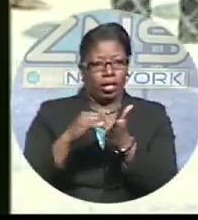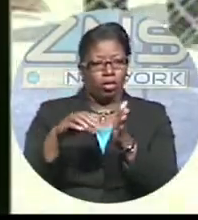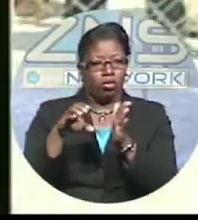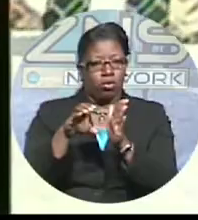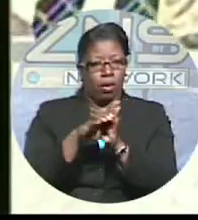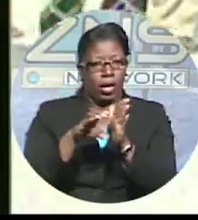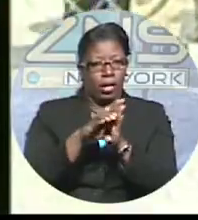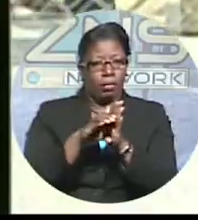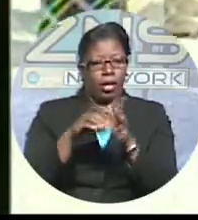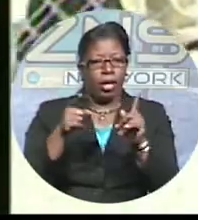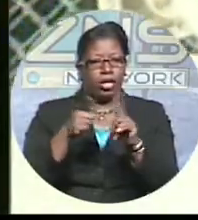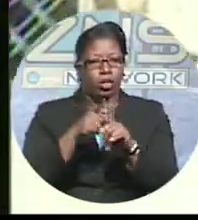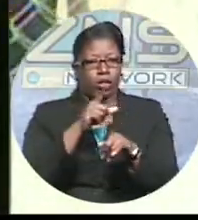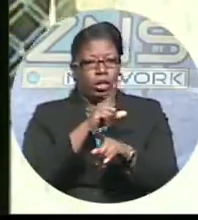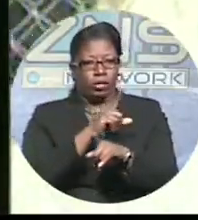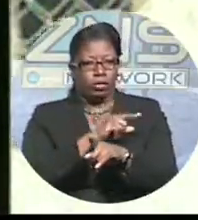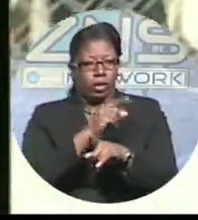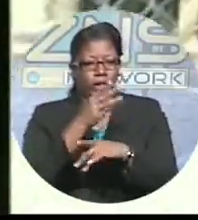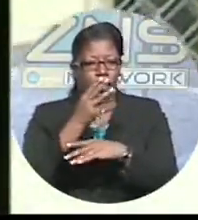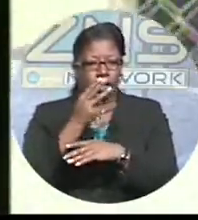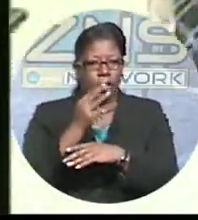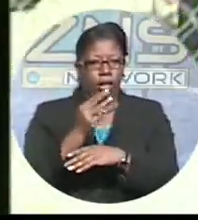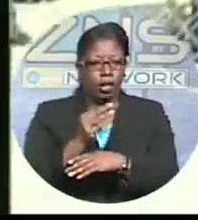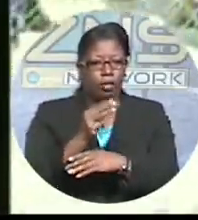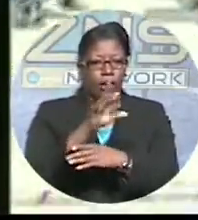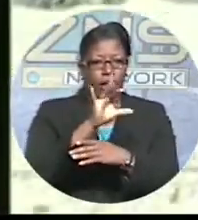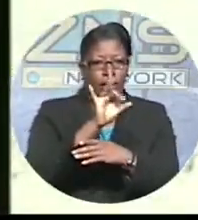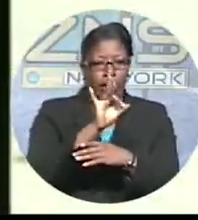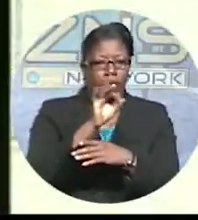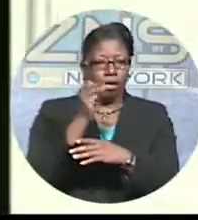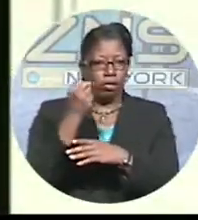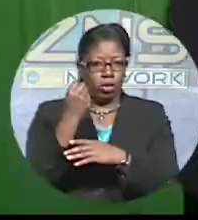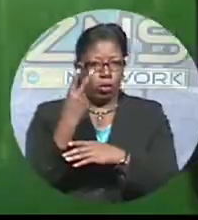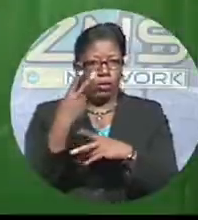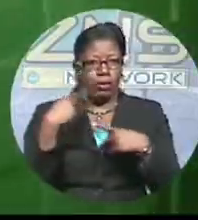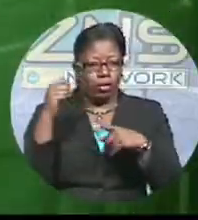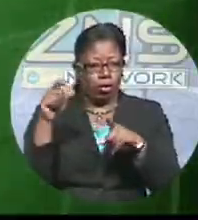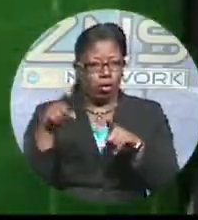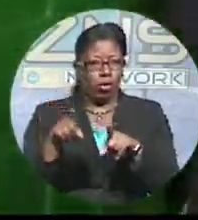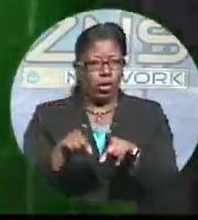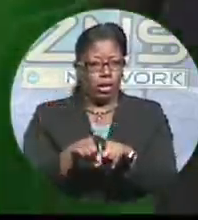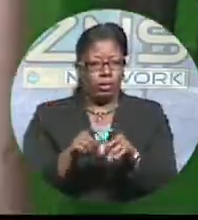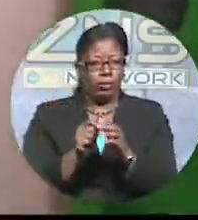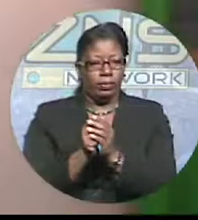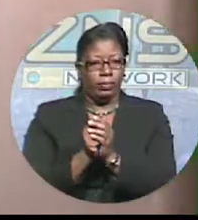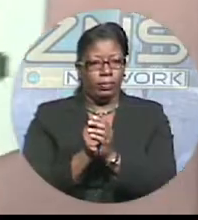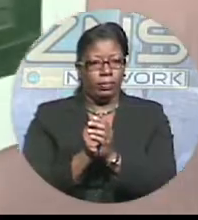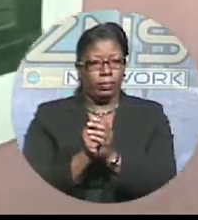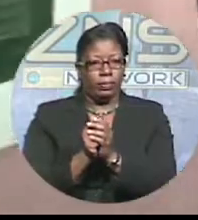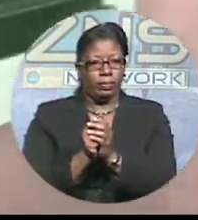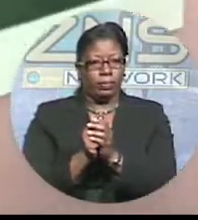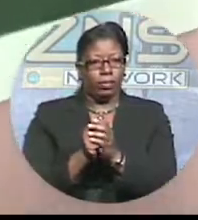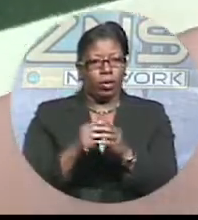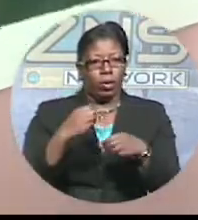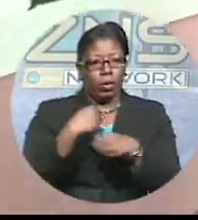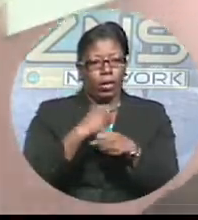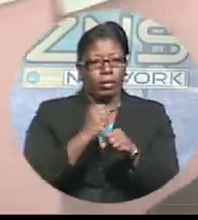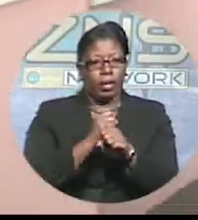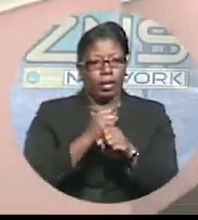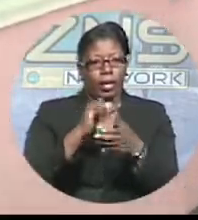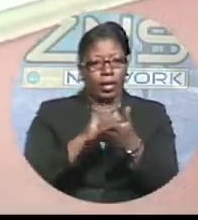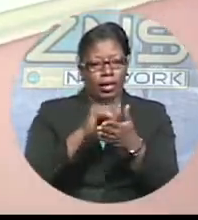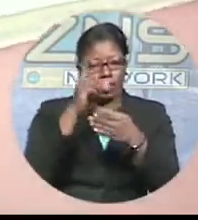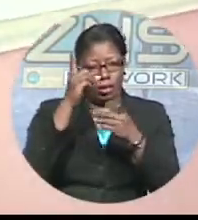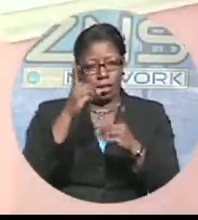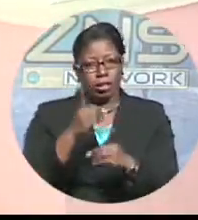order to convict Hepburn of manslaughter, 8 of the 12 had to agree. When the verdict was handed down, Hepburn appeared calm, the same